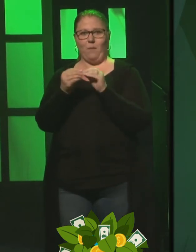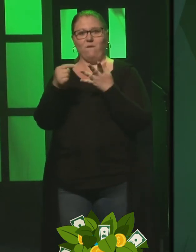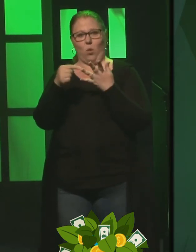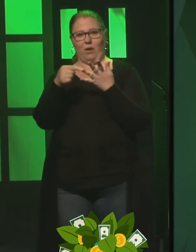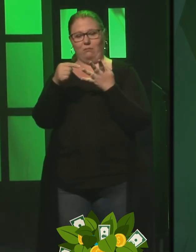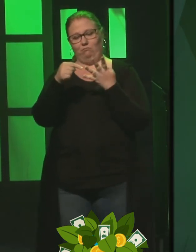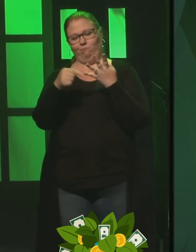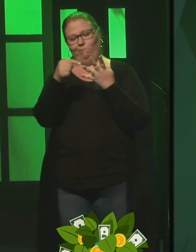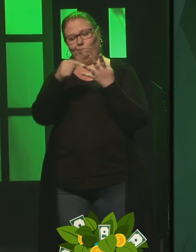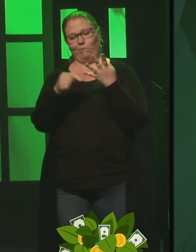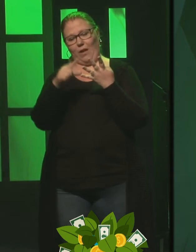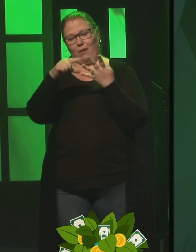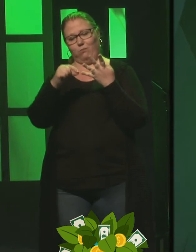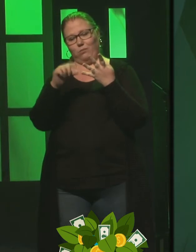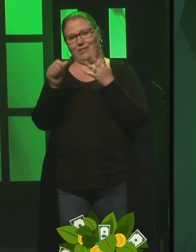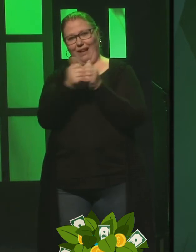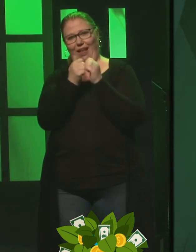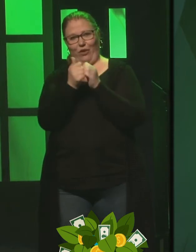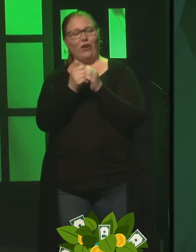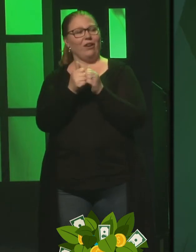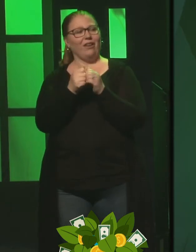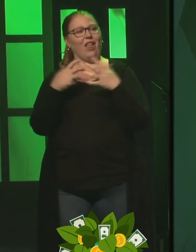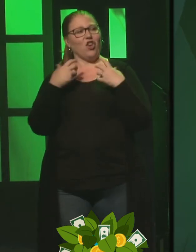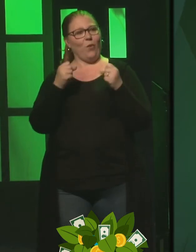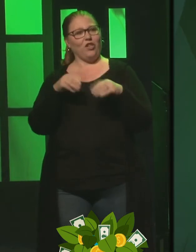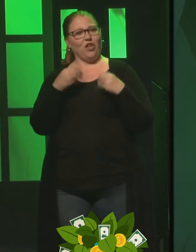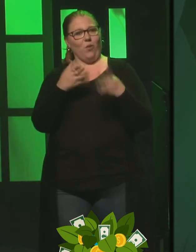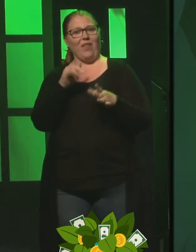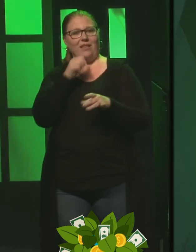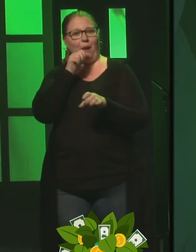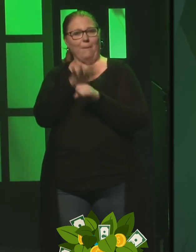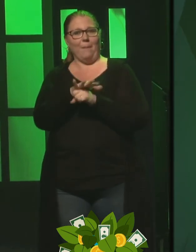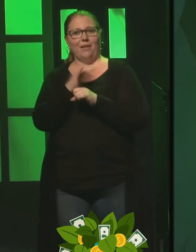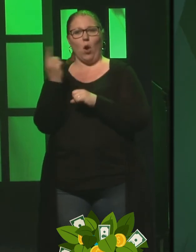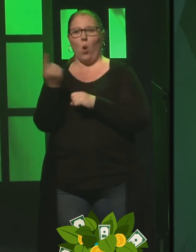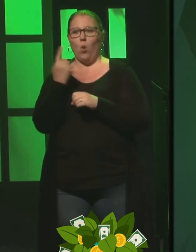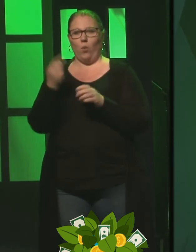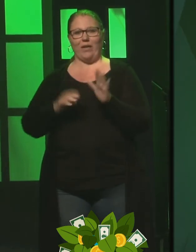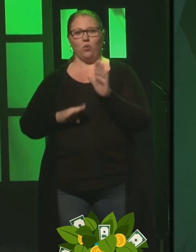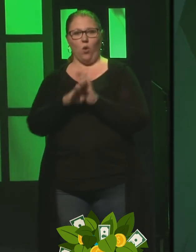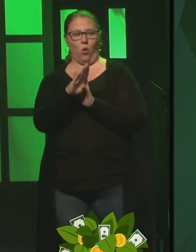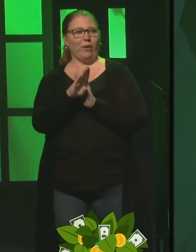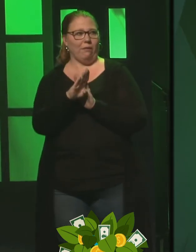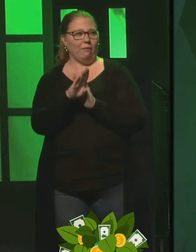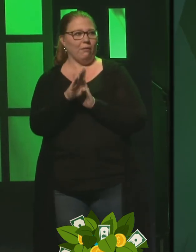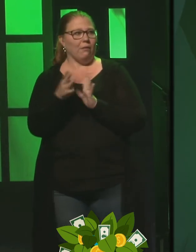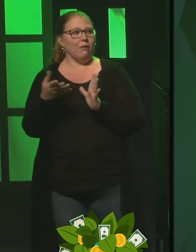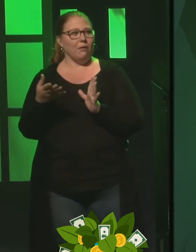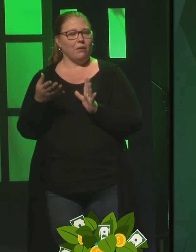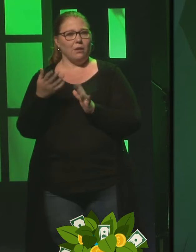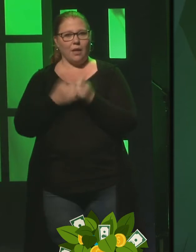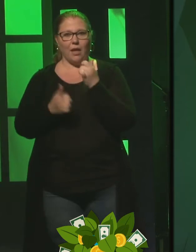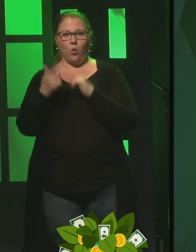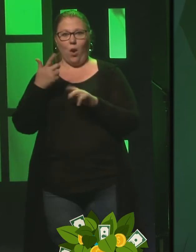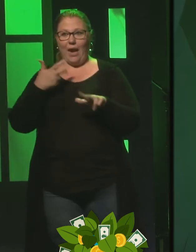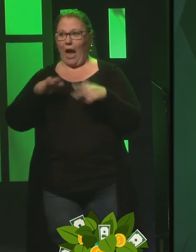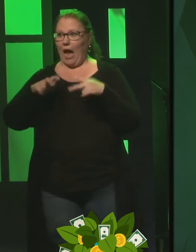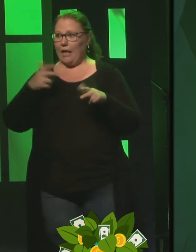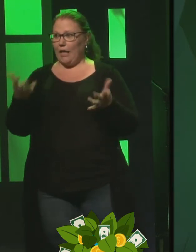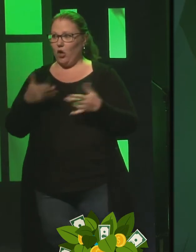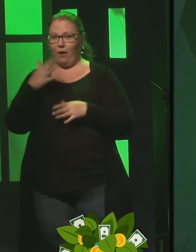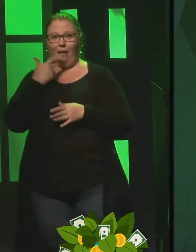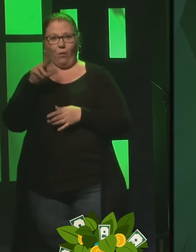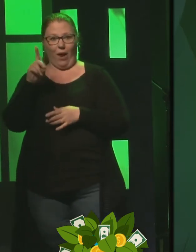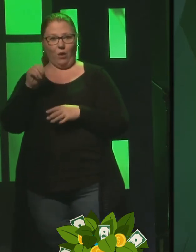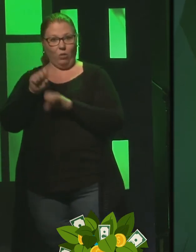So what I'm calling courageous generosity is this commitment to always growing. Anybody hike in Colorado here?